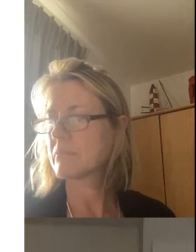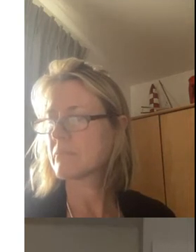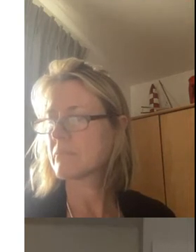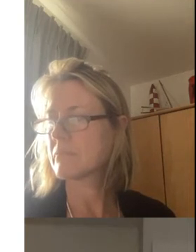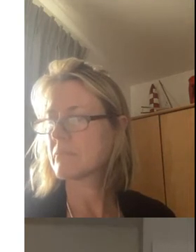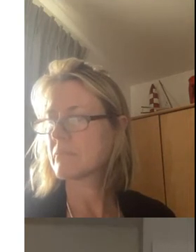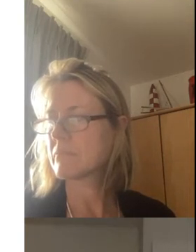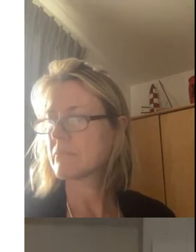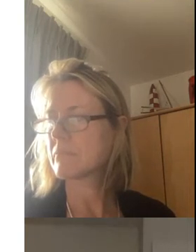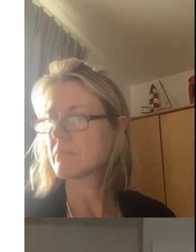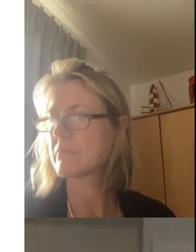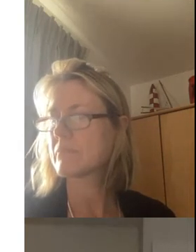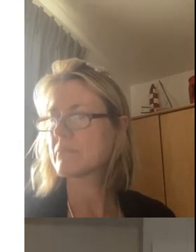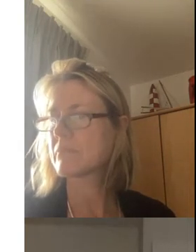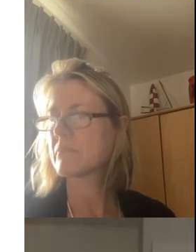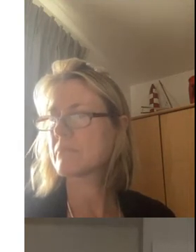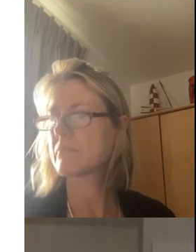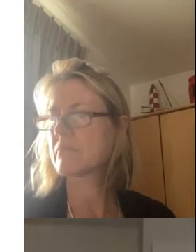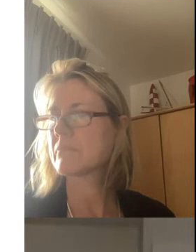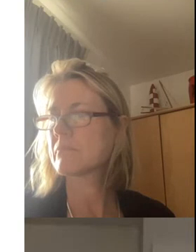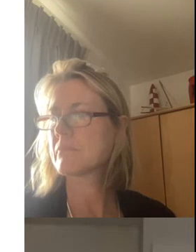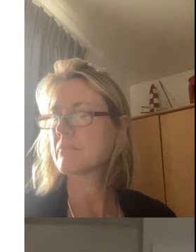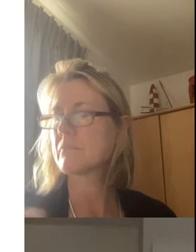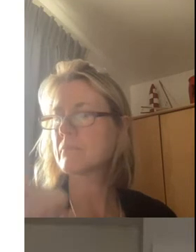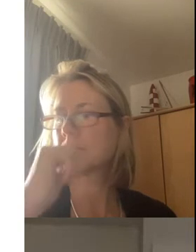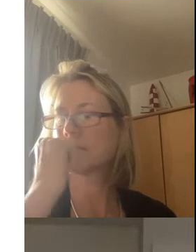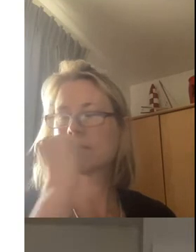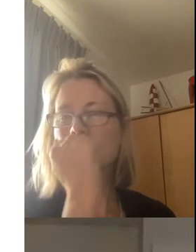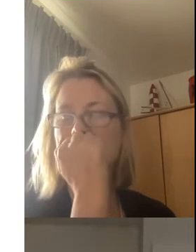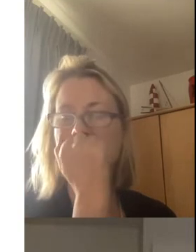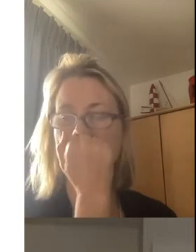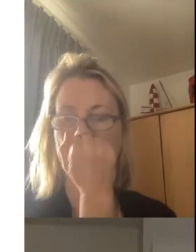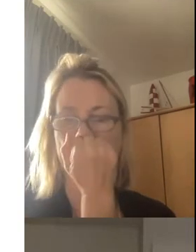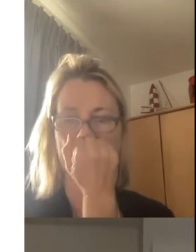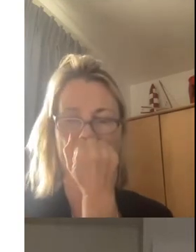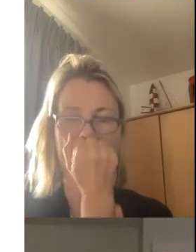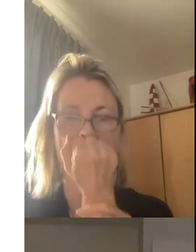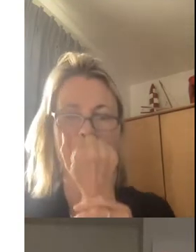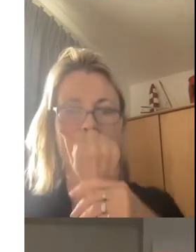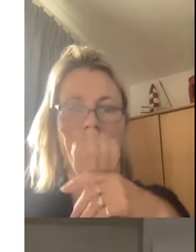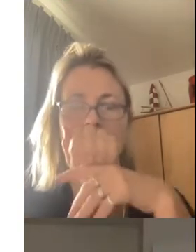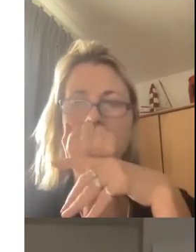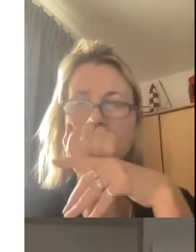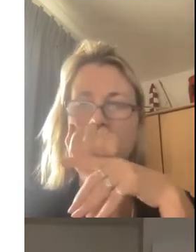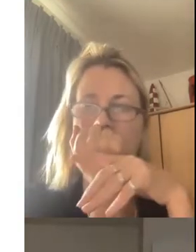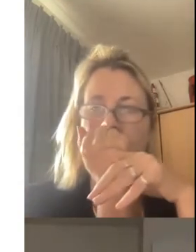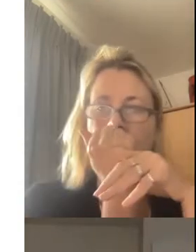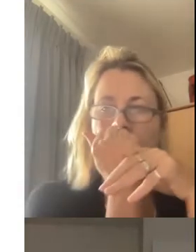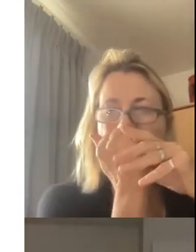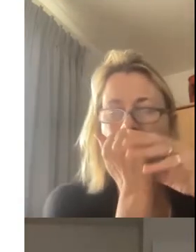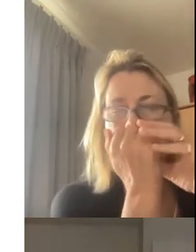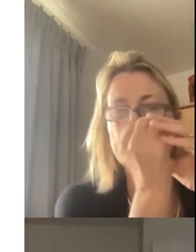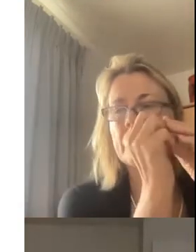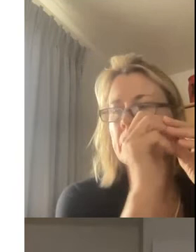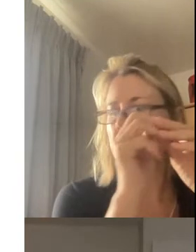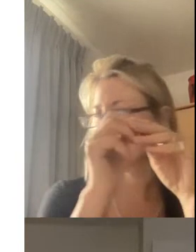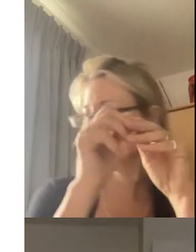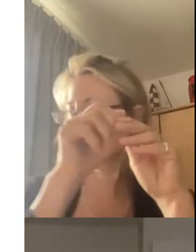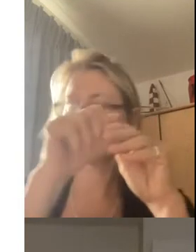exist separately, but kind of parallel track, so that users are able to understand the things they need to understand